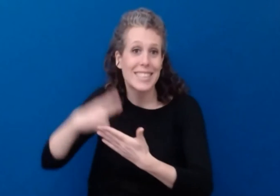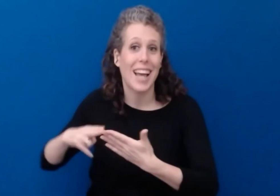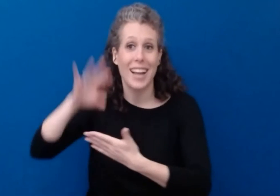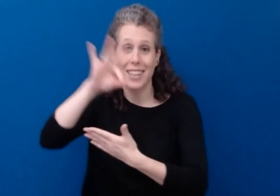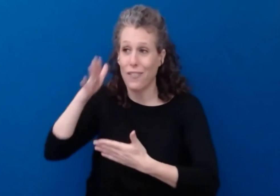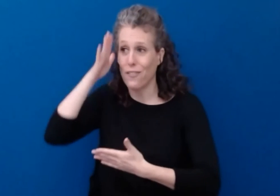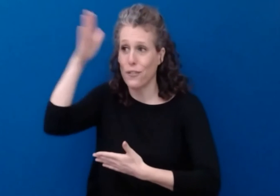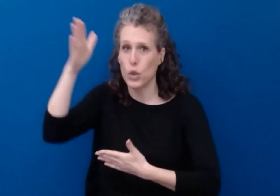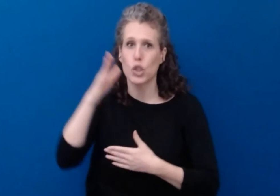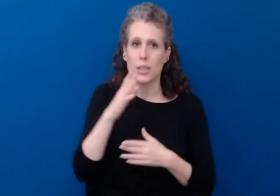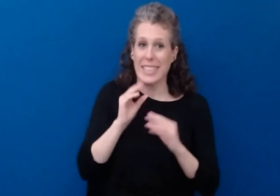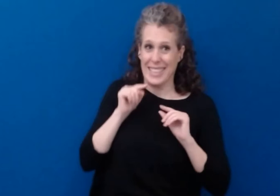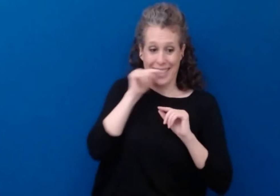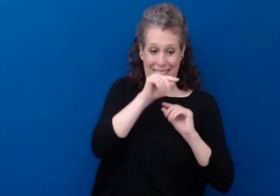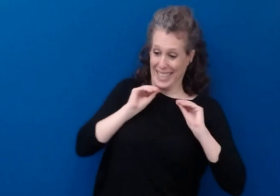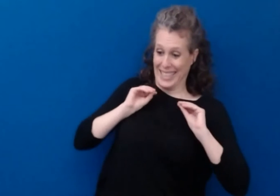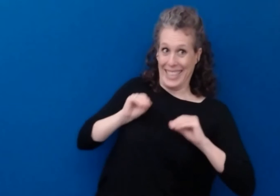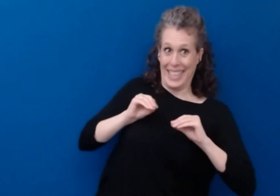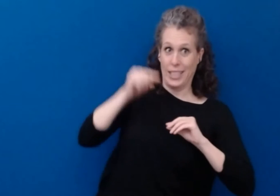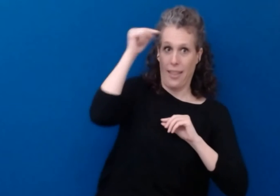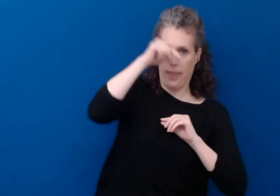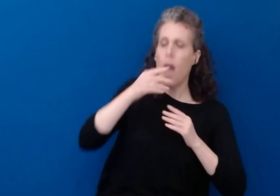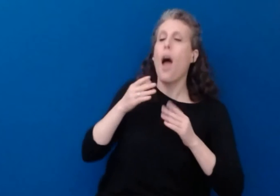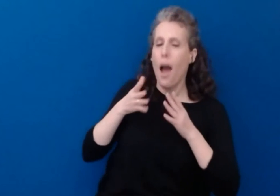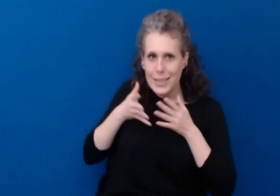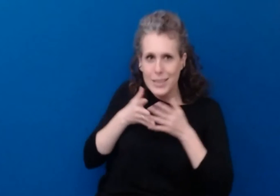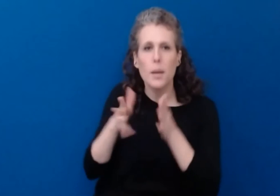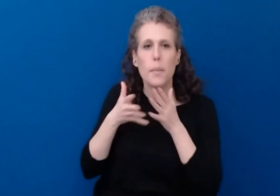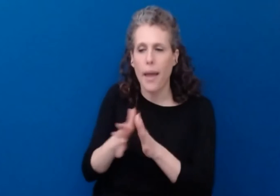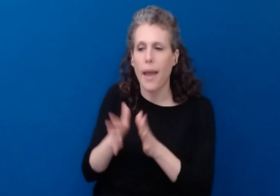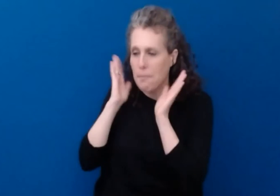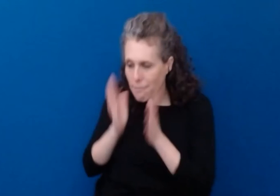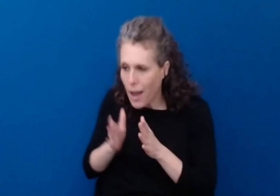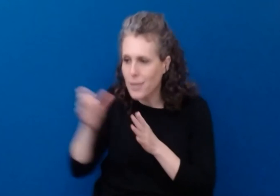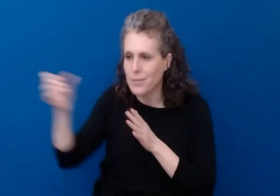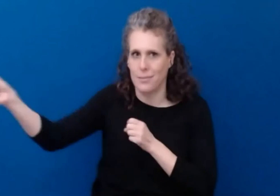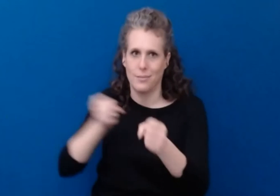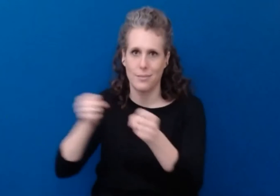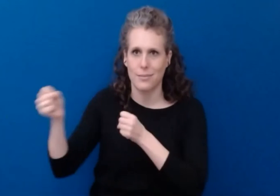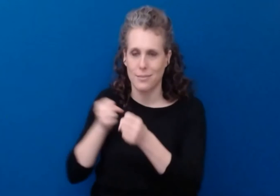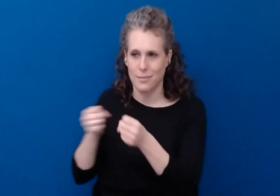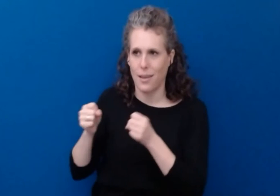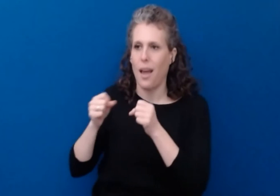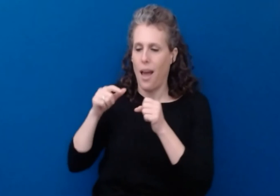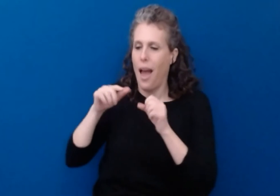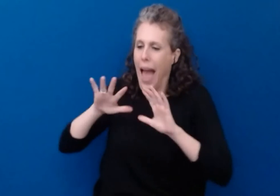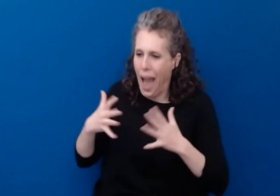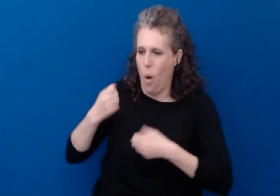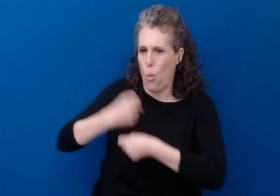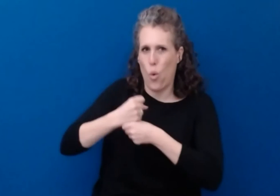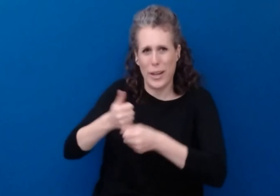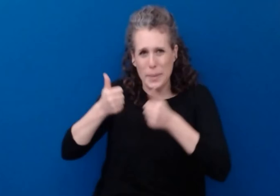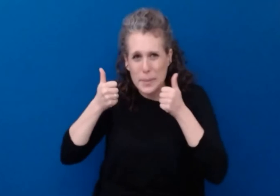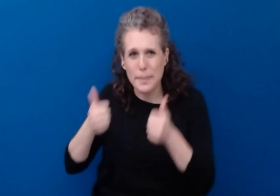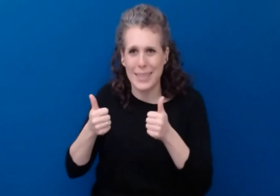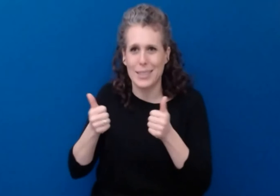raise their awareness of this, and also the knowledge of working in this way. So that's